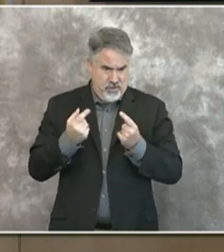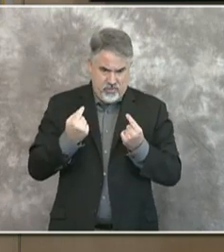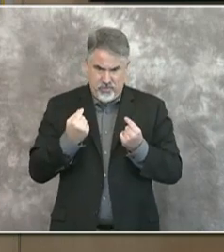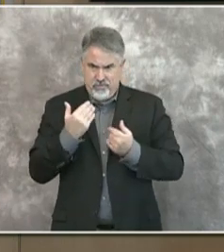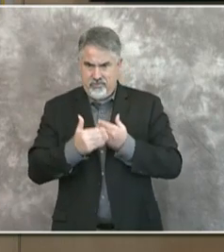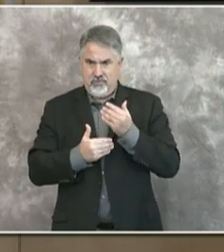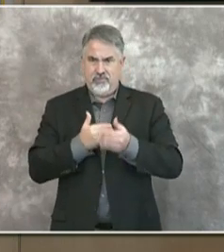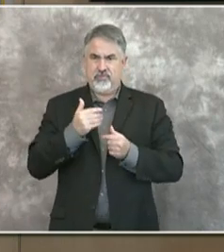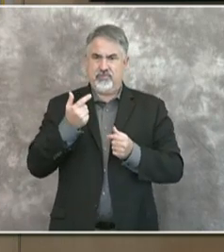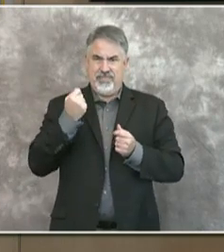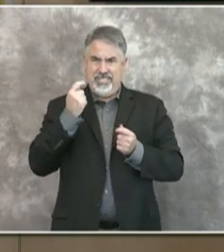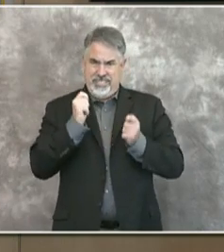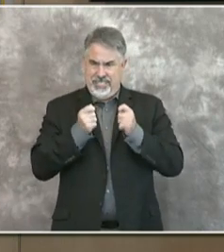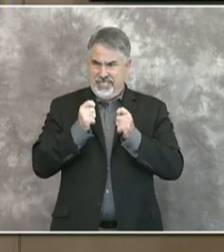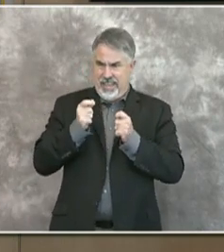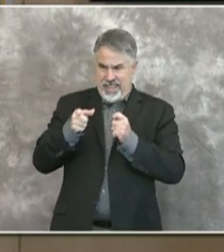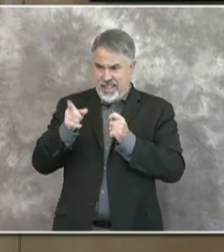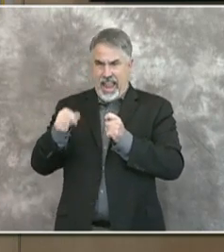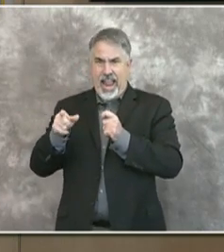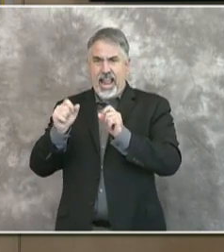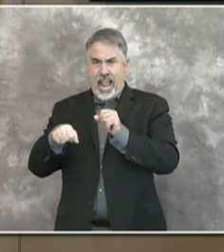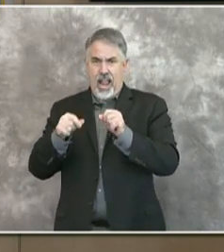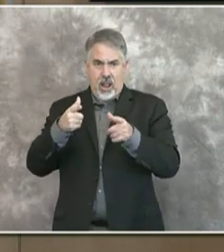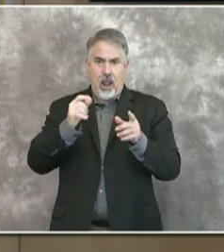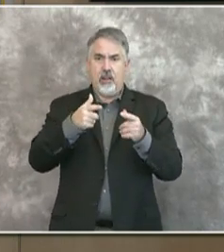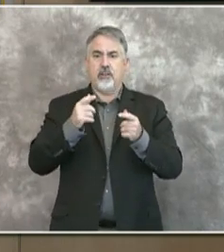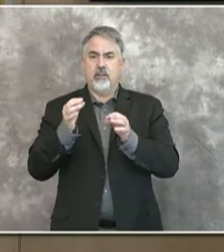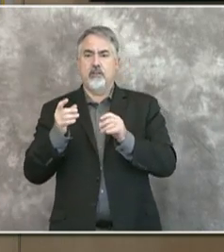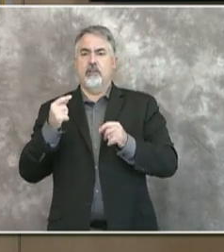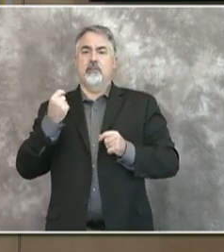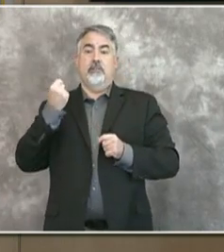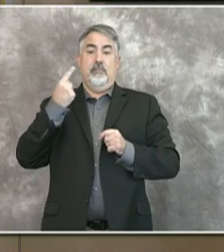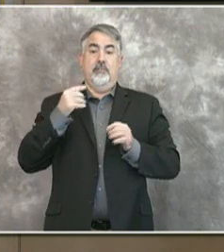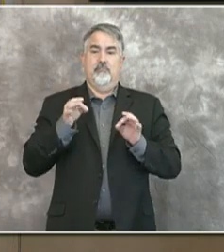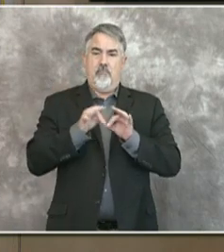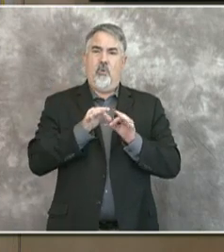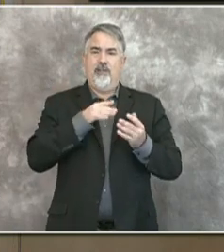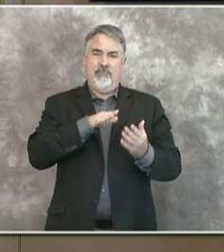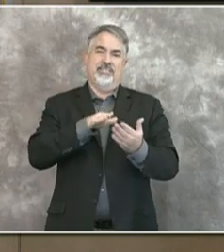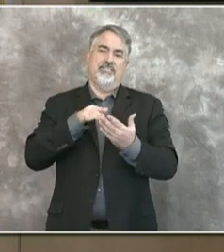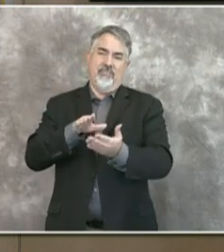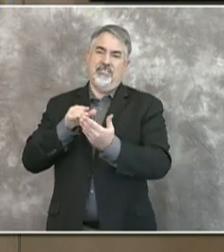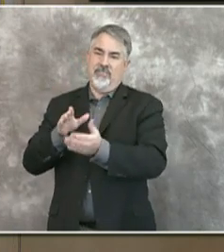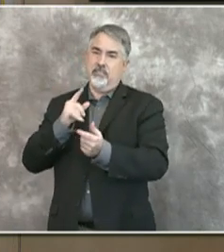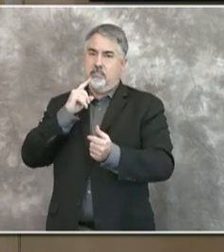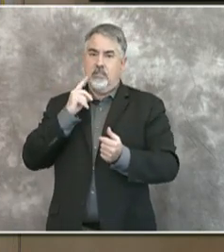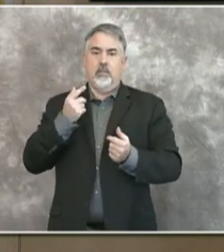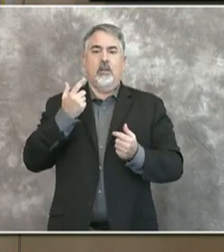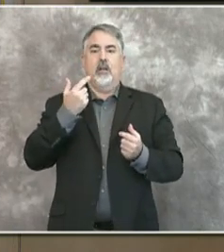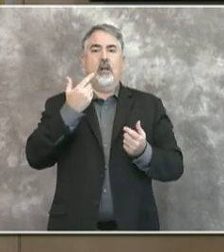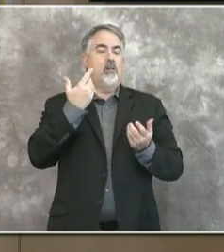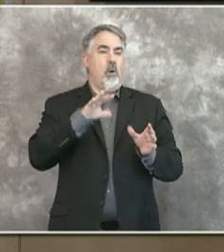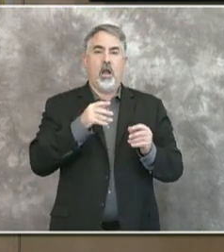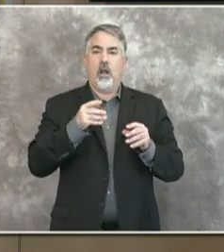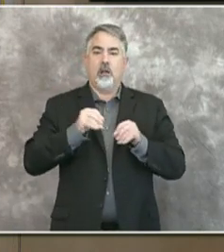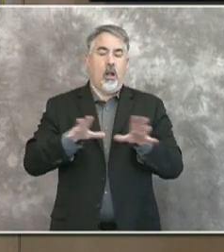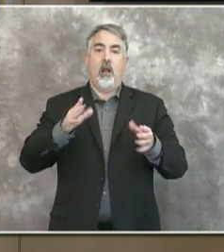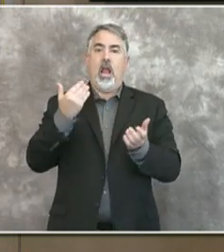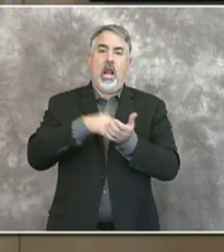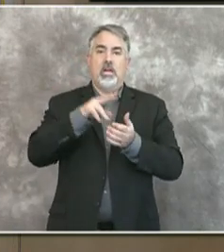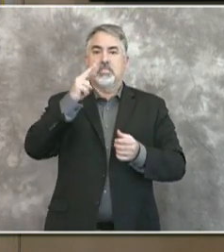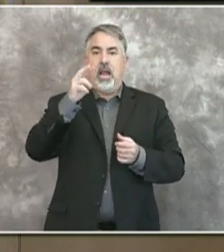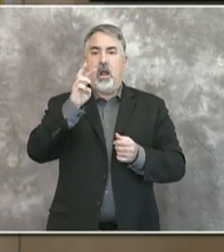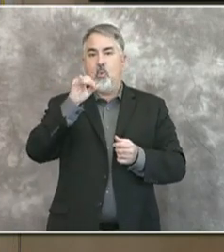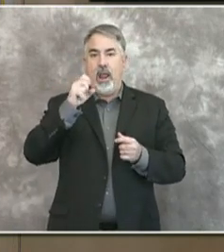adapt the way we go about things in an effort to ensure that we don't see outbreaks, in an effort to slow the spread, in an effort